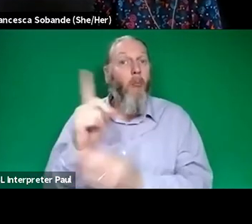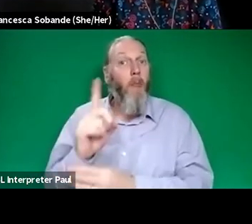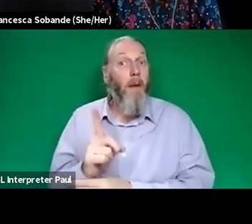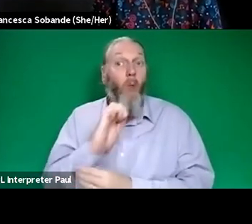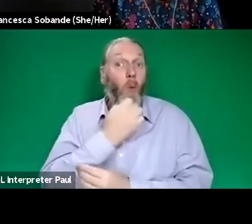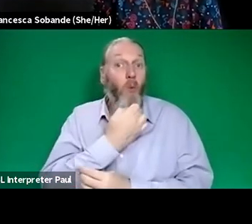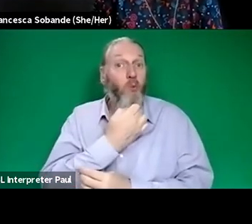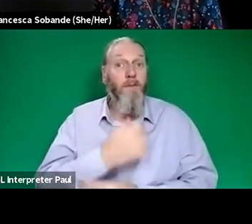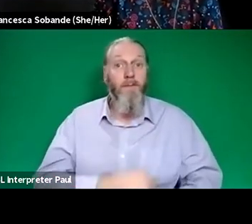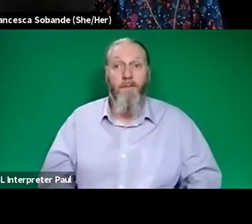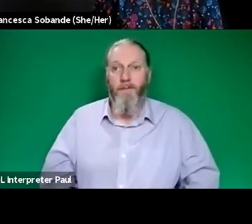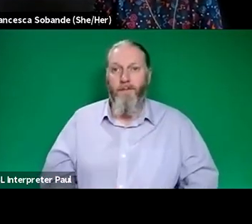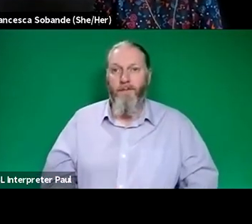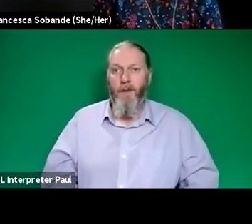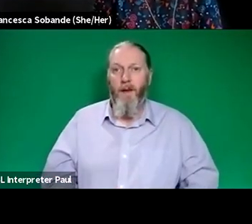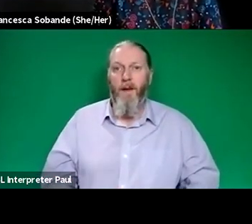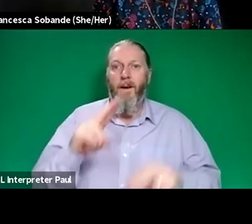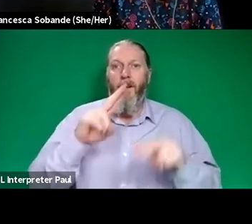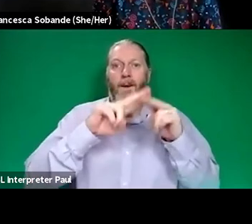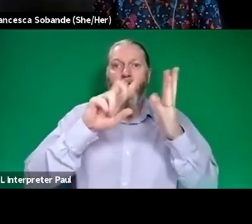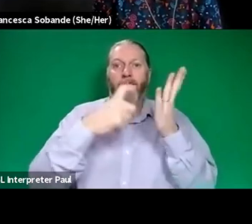about accountability, I myself have